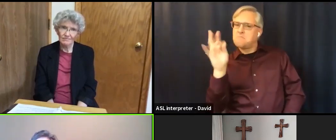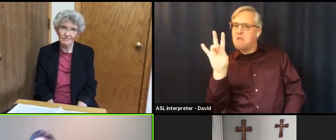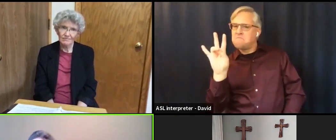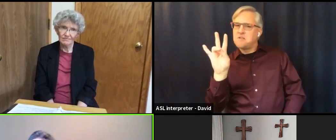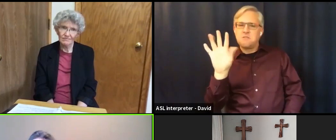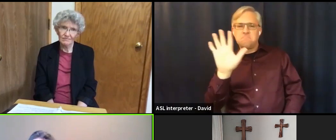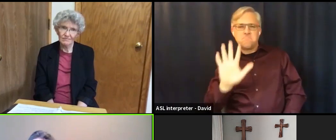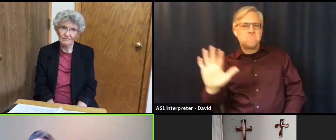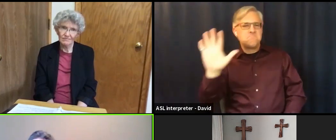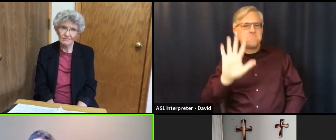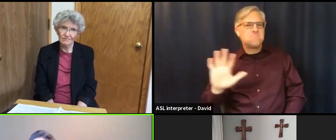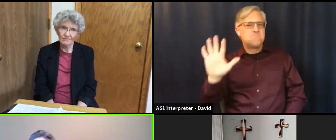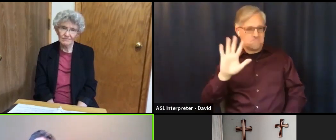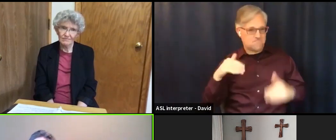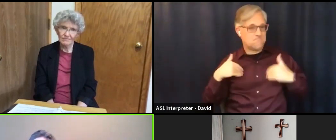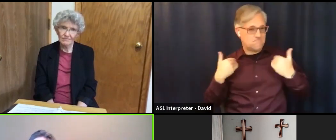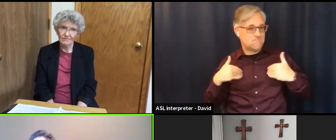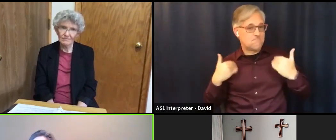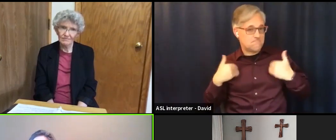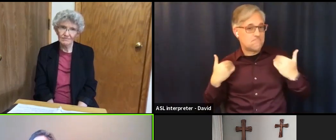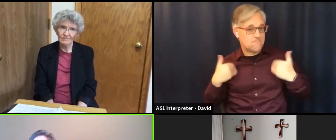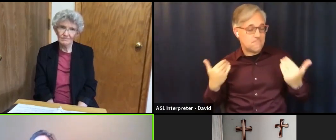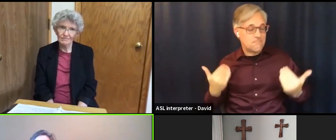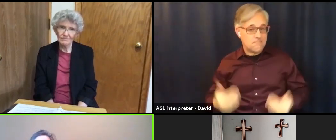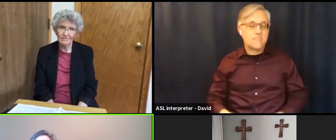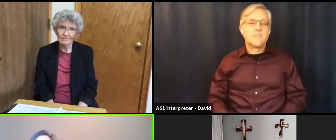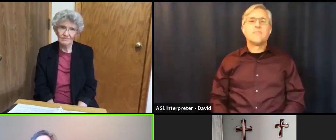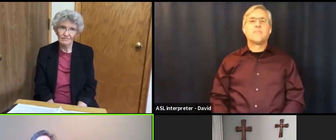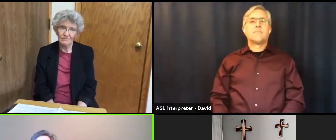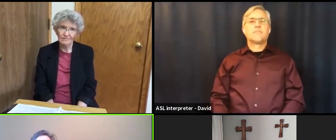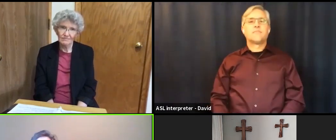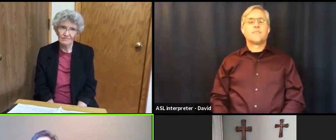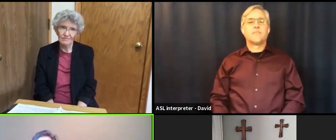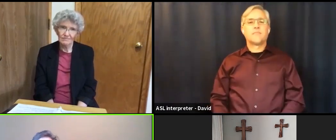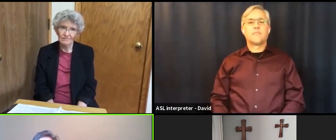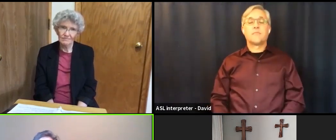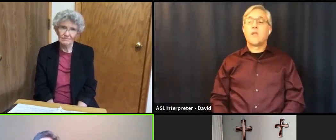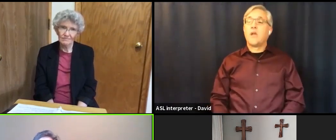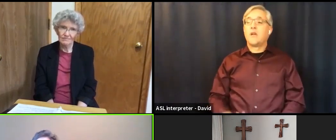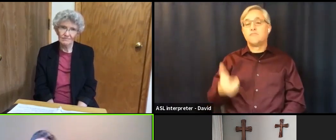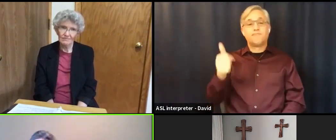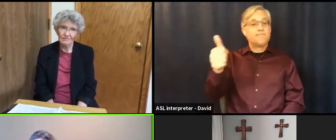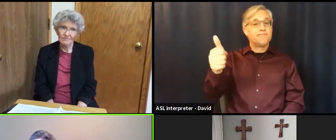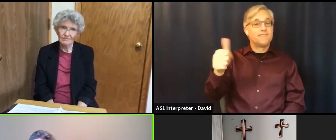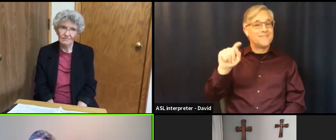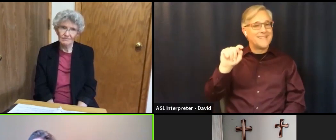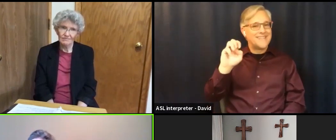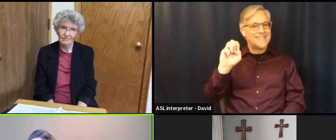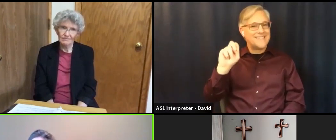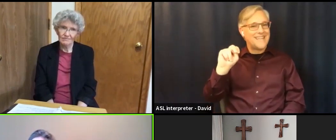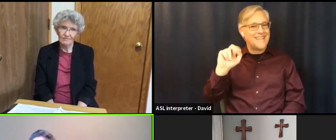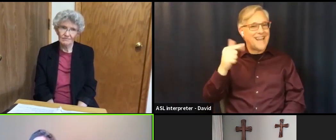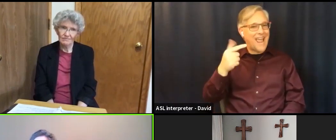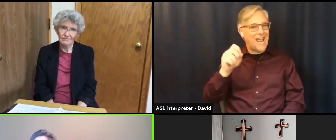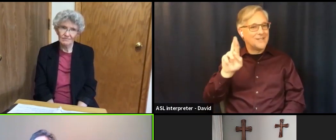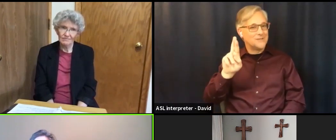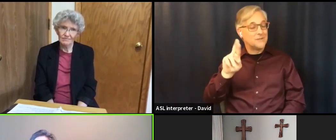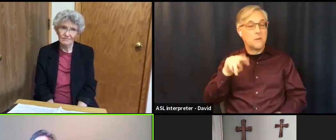15, 16, 17, something like that. He is a teenage guy. He's